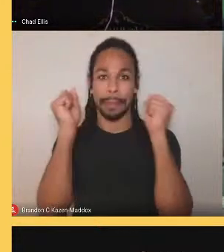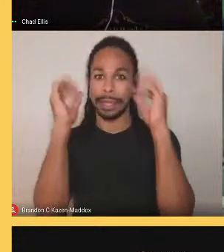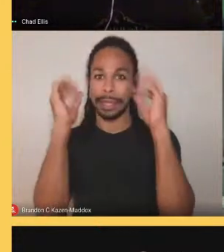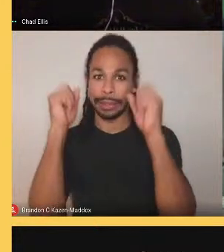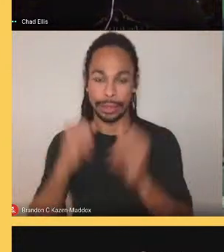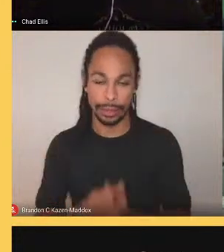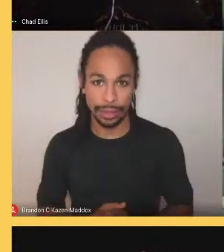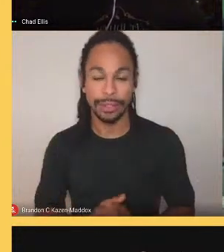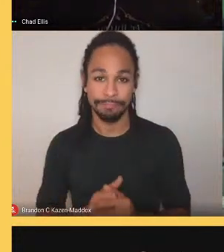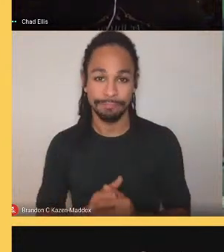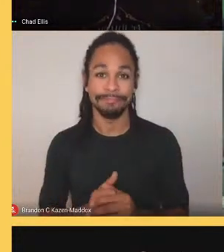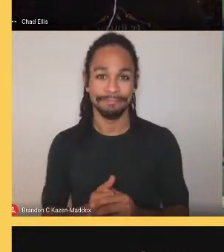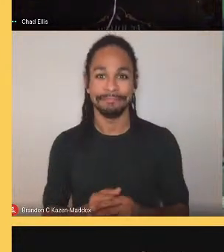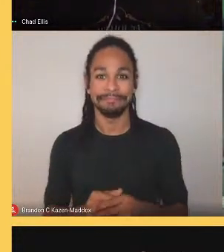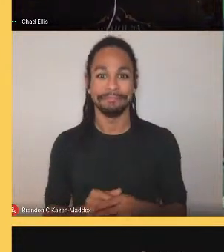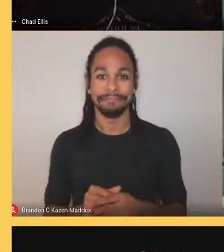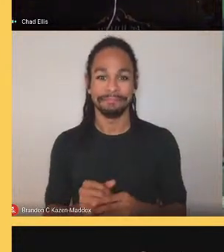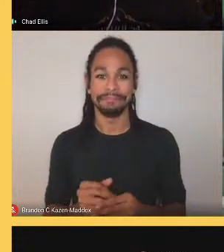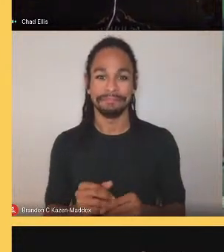All right, take it away, Bob.